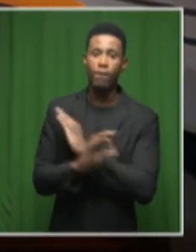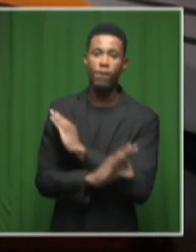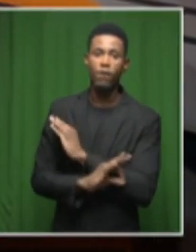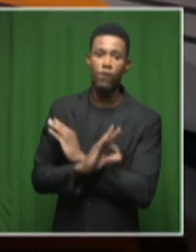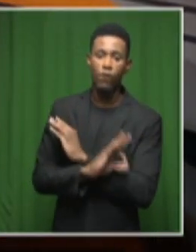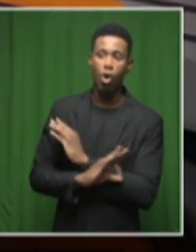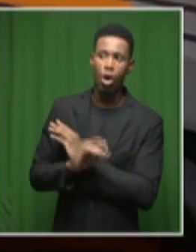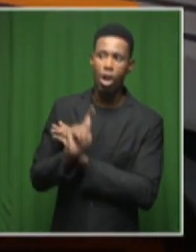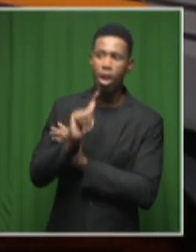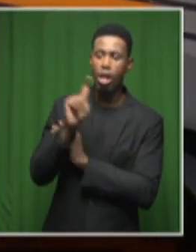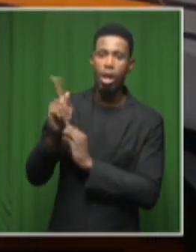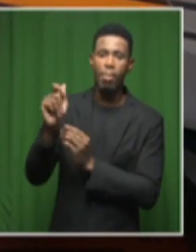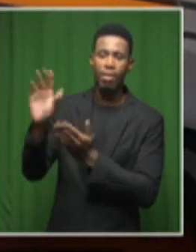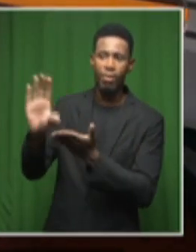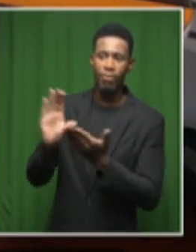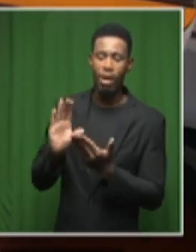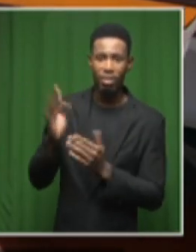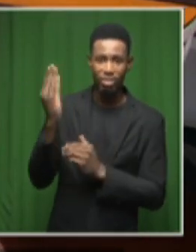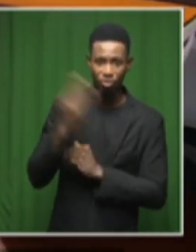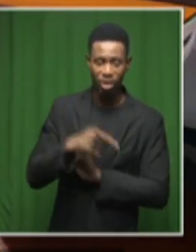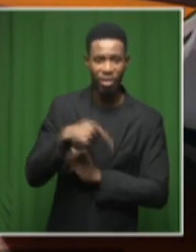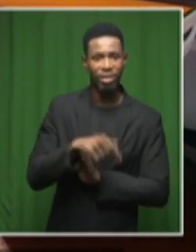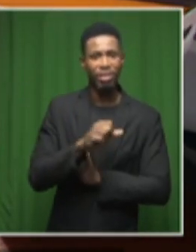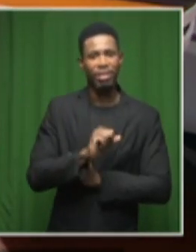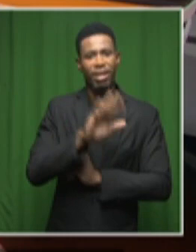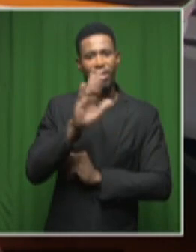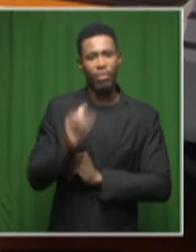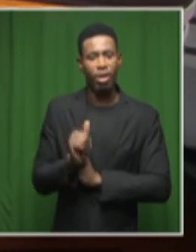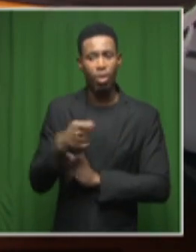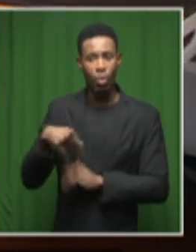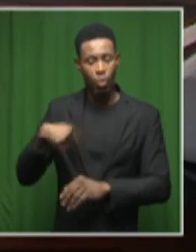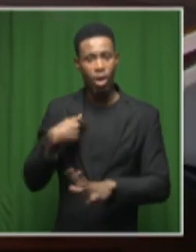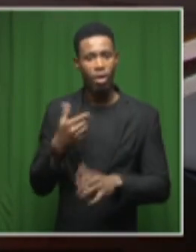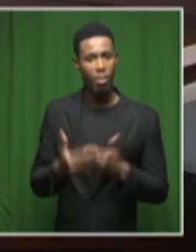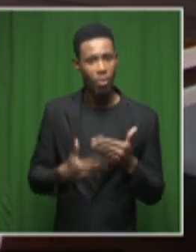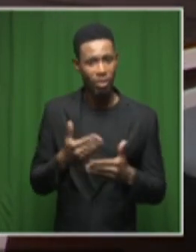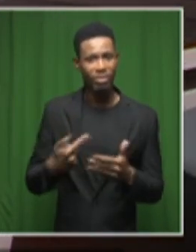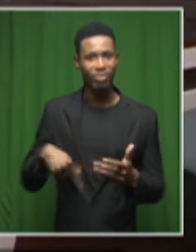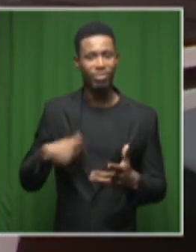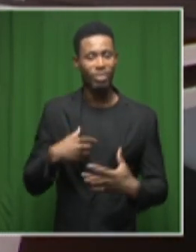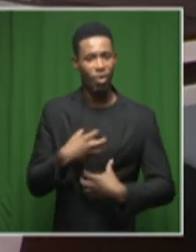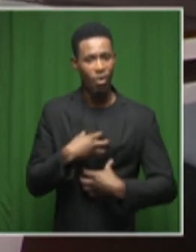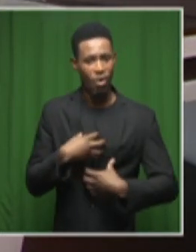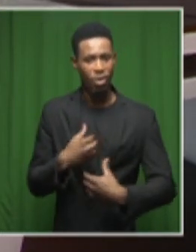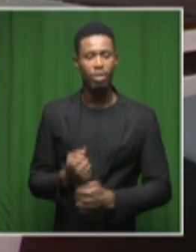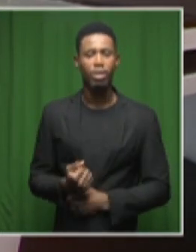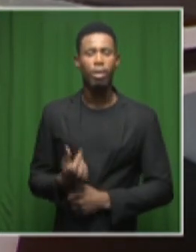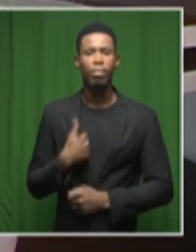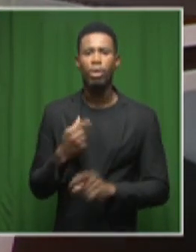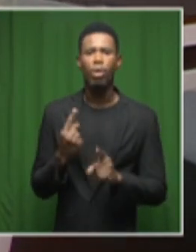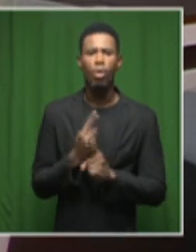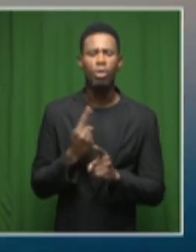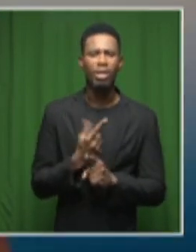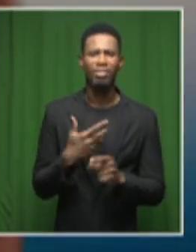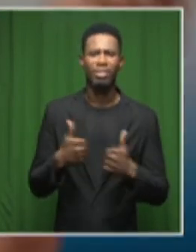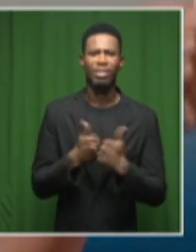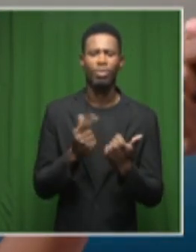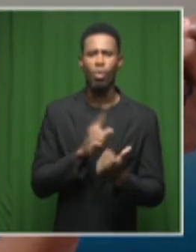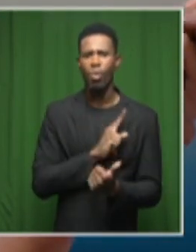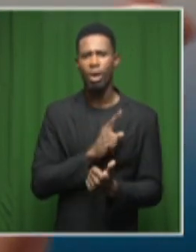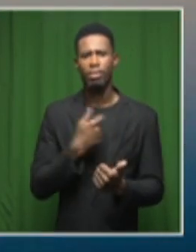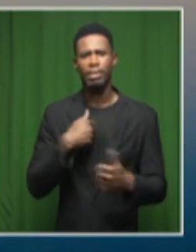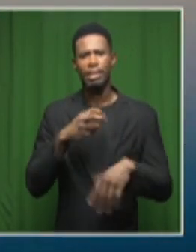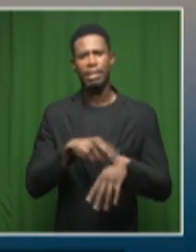the country. And we processing it and we owning it. Because I've always had a challenge of, why do I have to get a grant to go exhibit